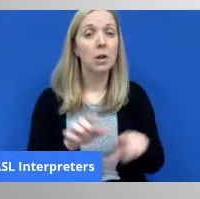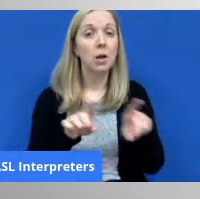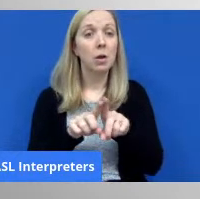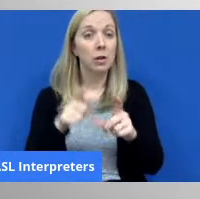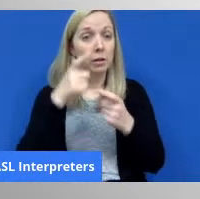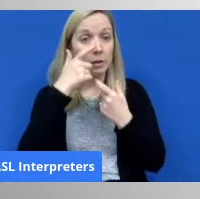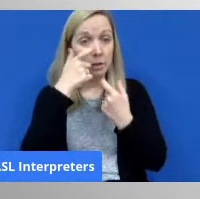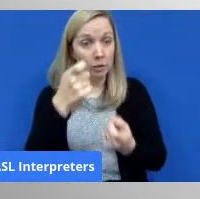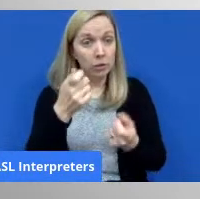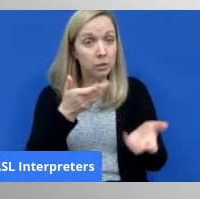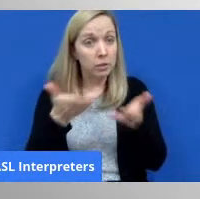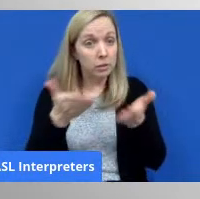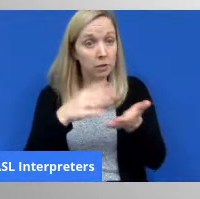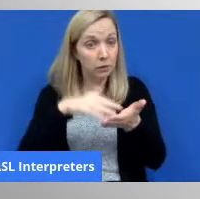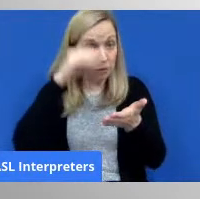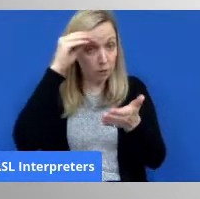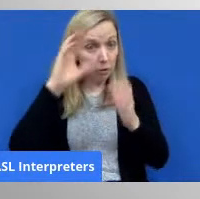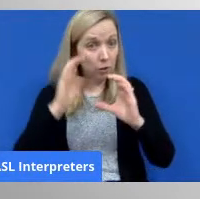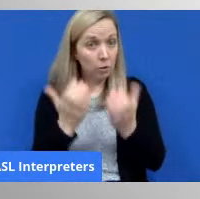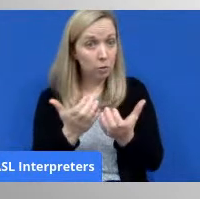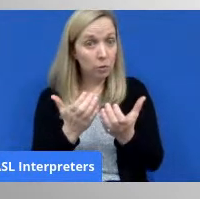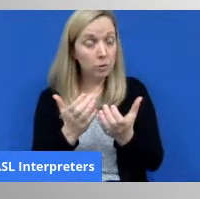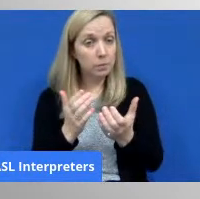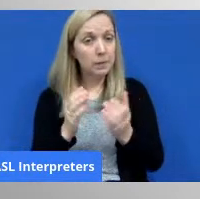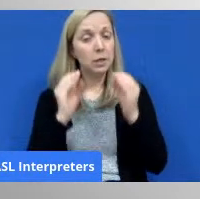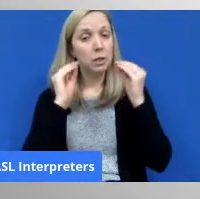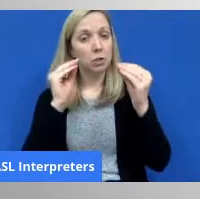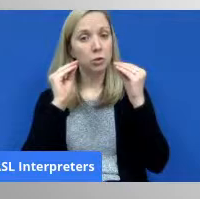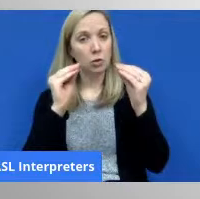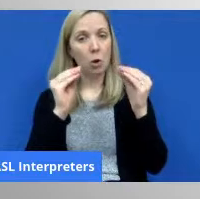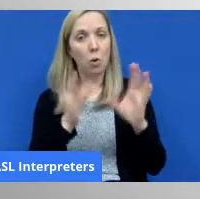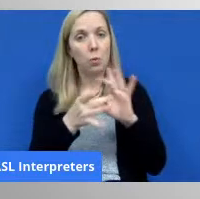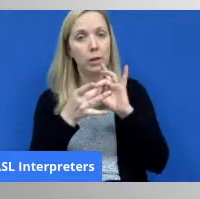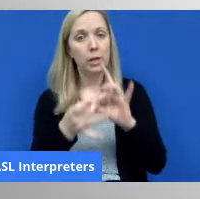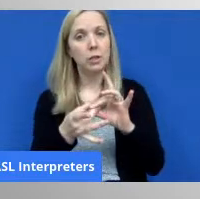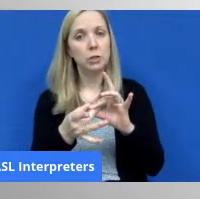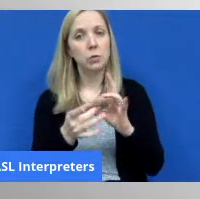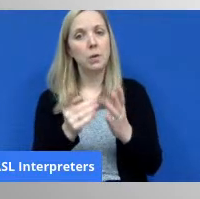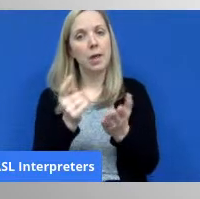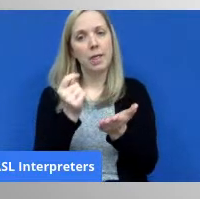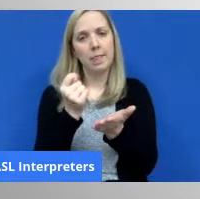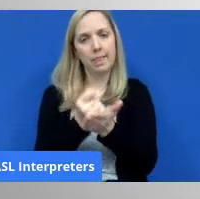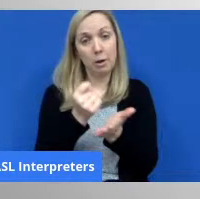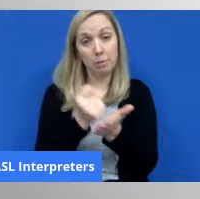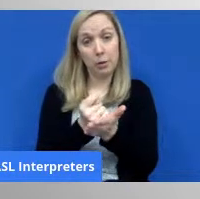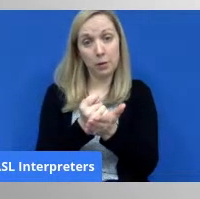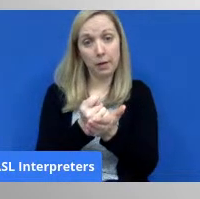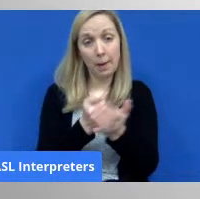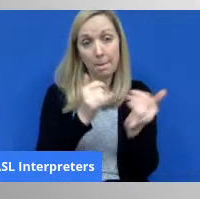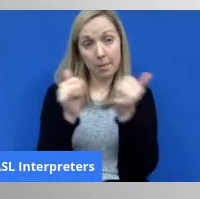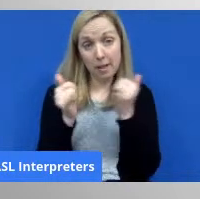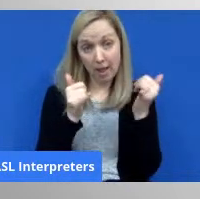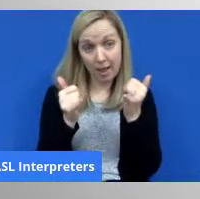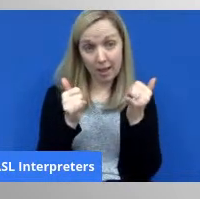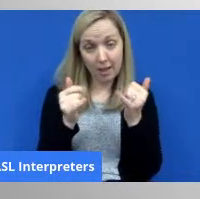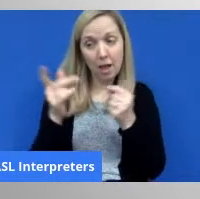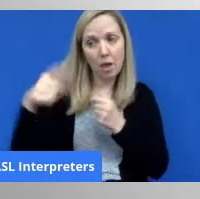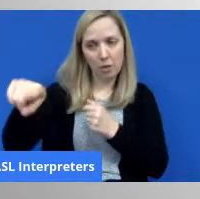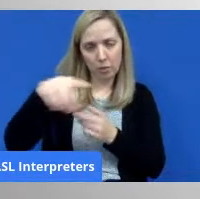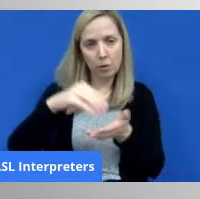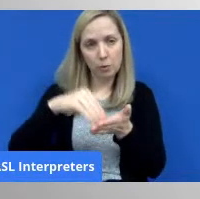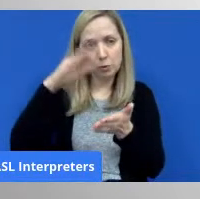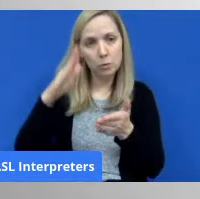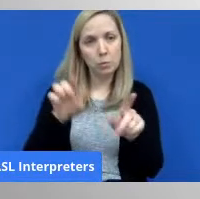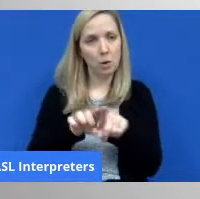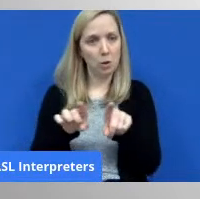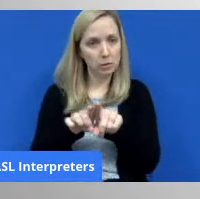being taught on the therapeutic play, and that those students will be also volunteering with Grow It Know It at